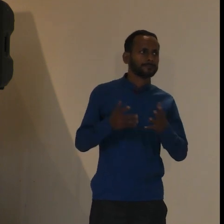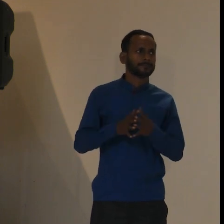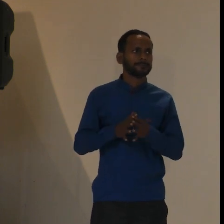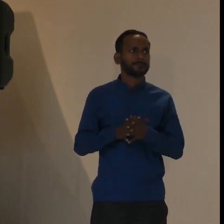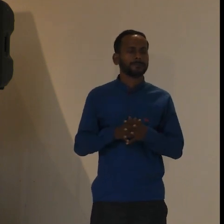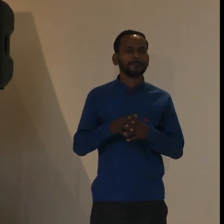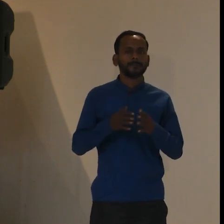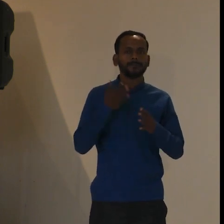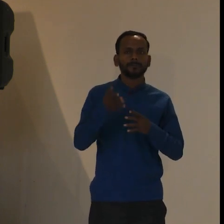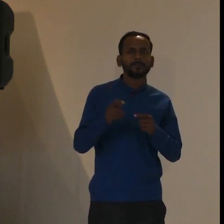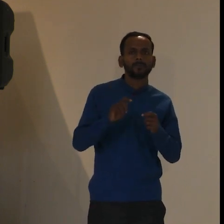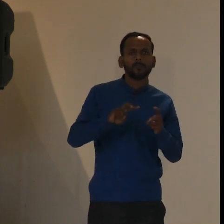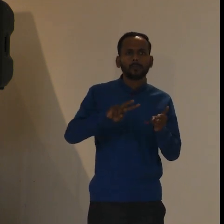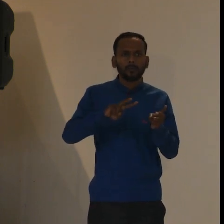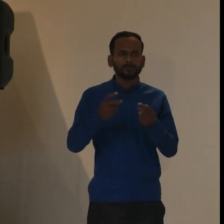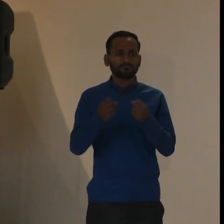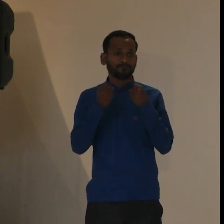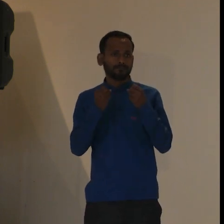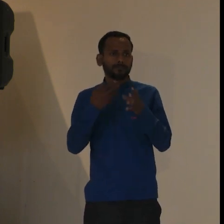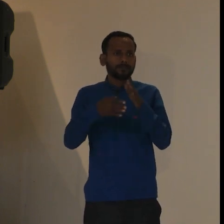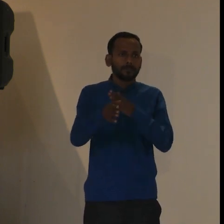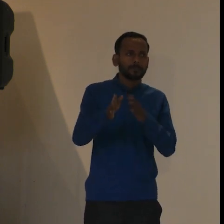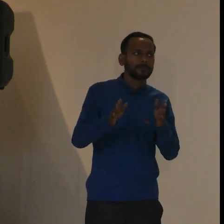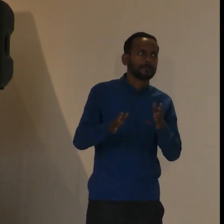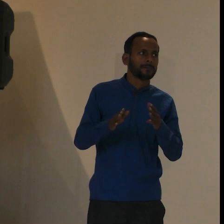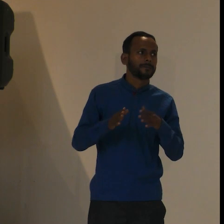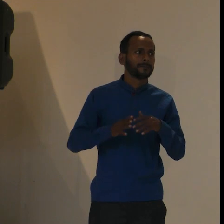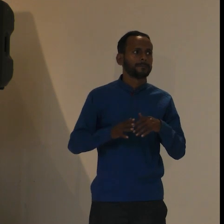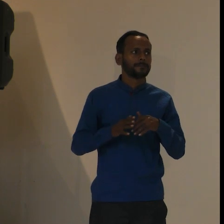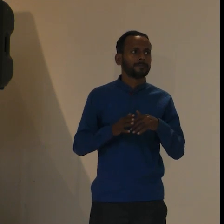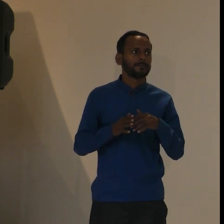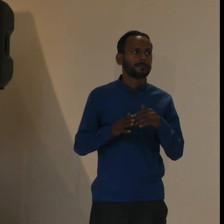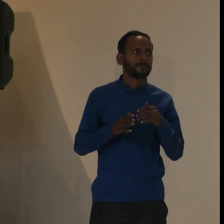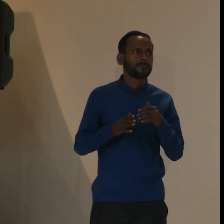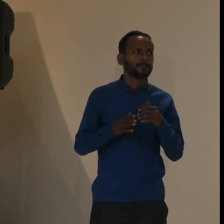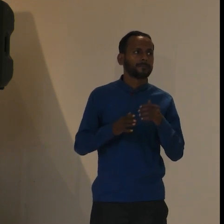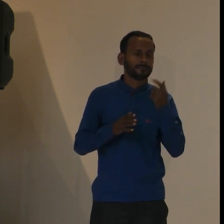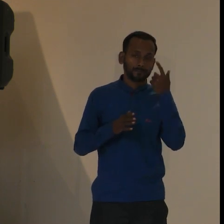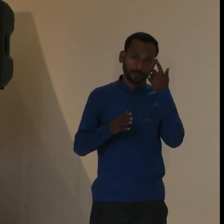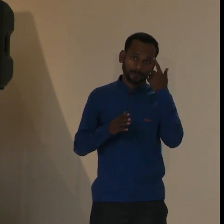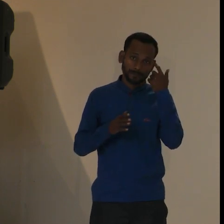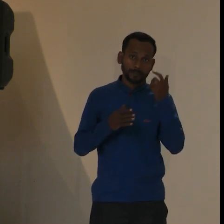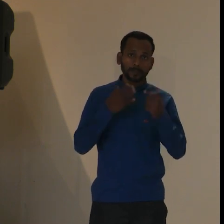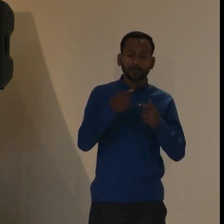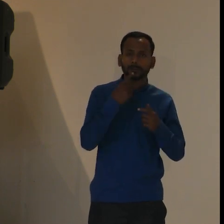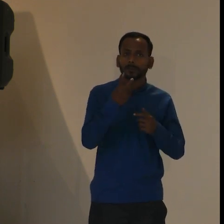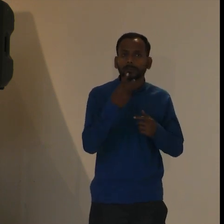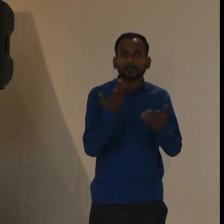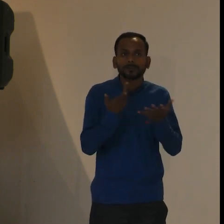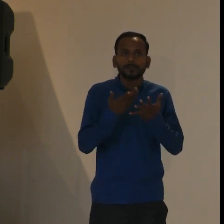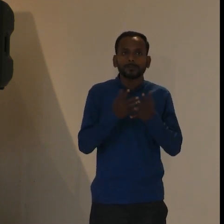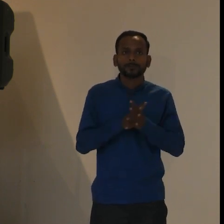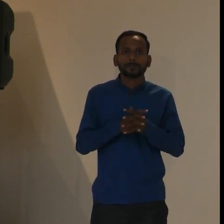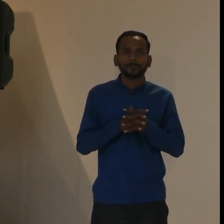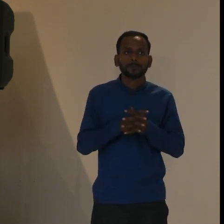what we could do differently, right? And if I could have no bars, there were two things I'd like to do differently, or I would like to see happening in these